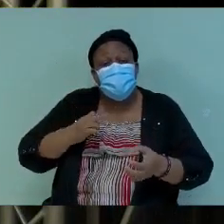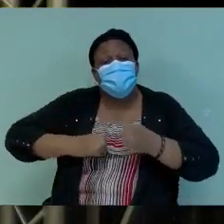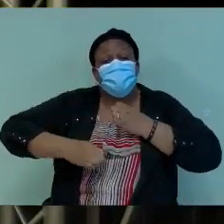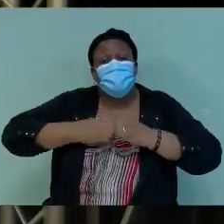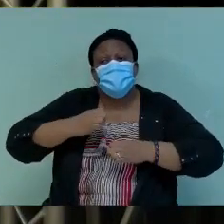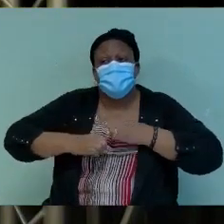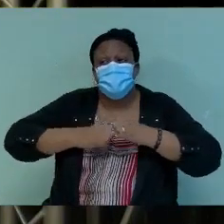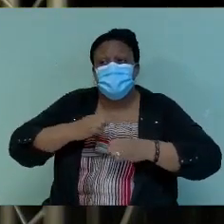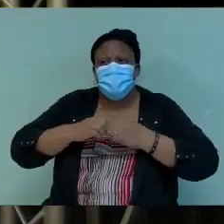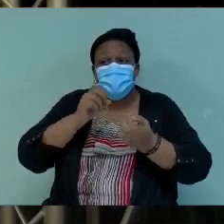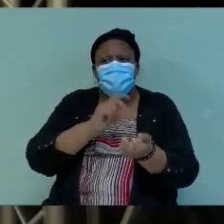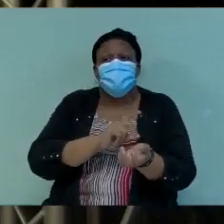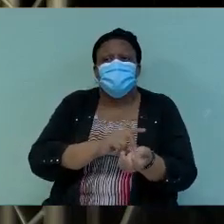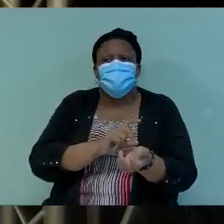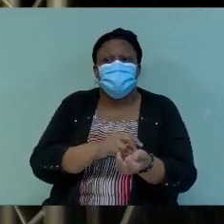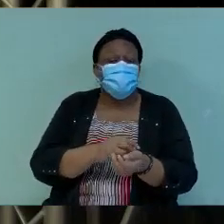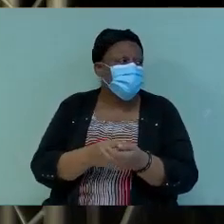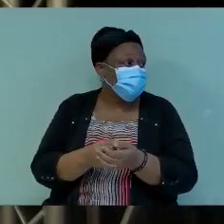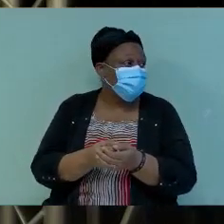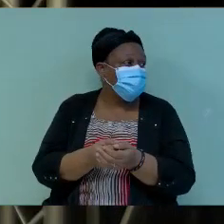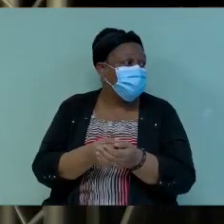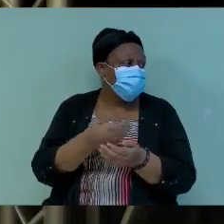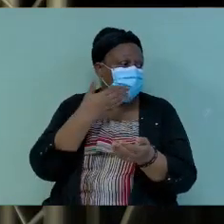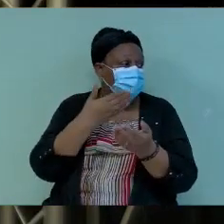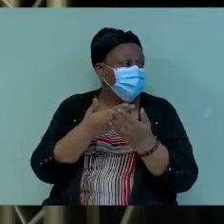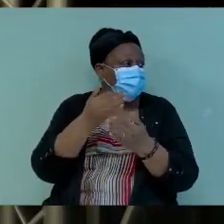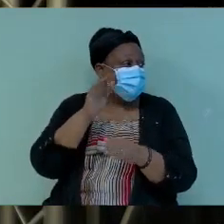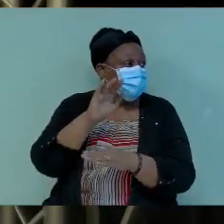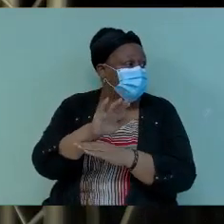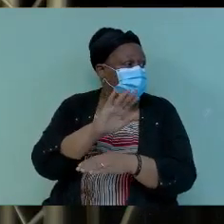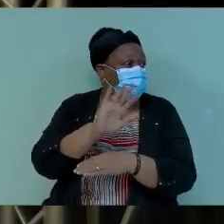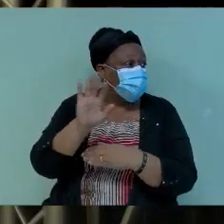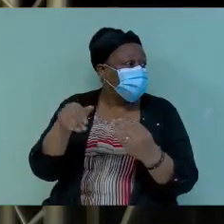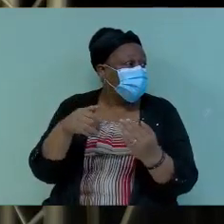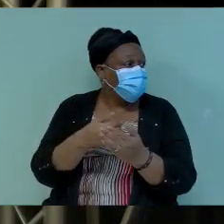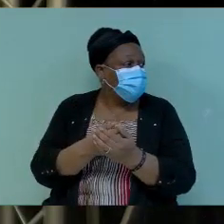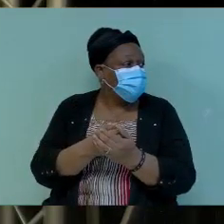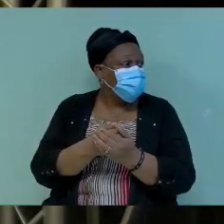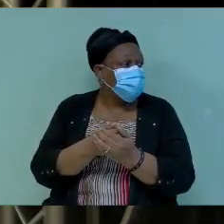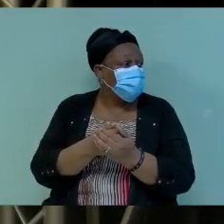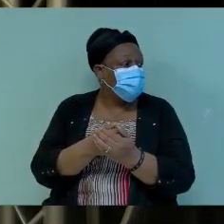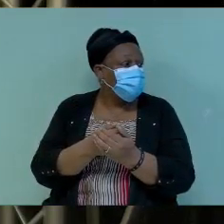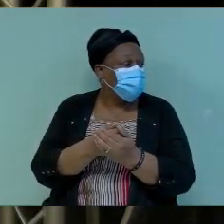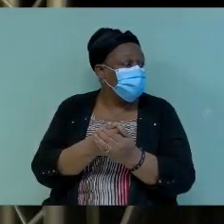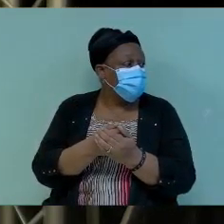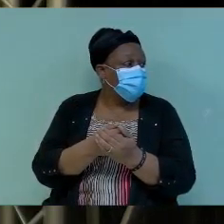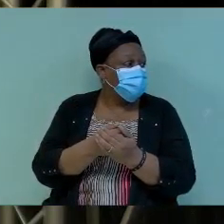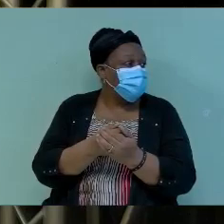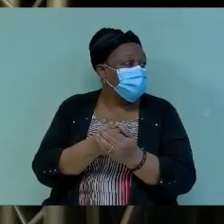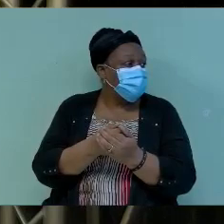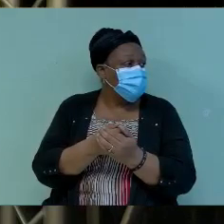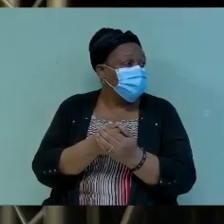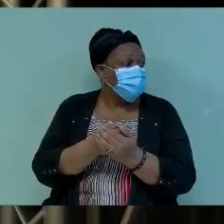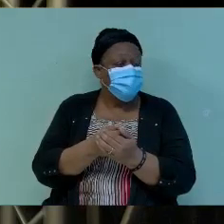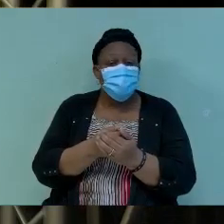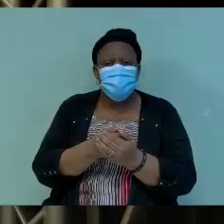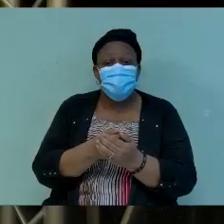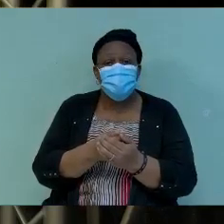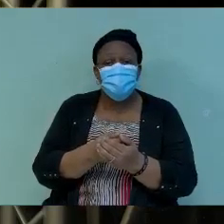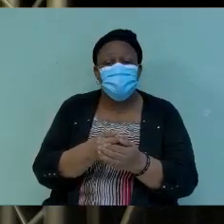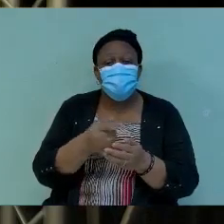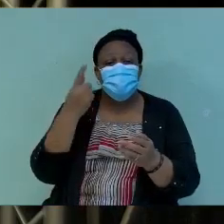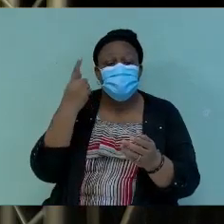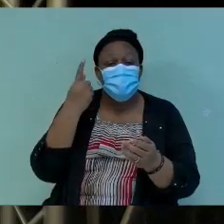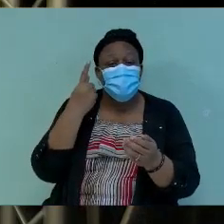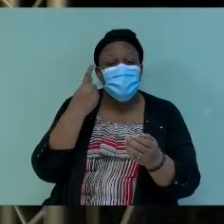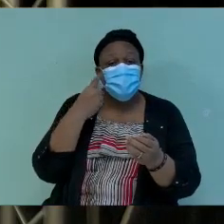A pleasant good afternoon to all. The COVID-19 pandemic is taking not just a physical toll